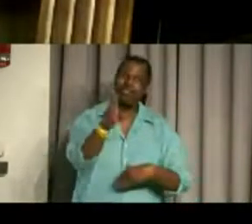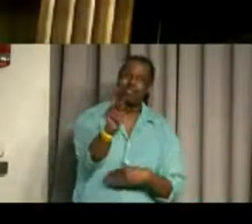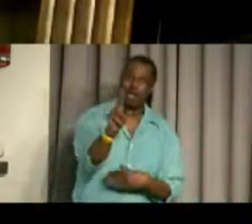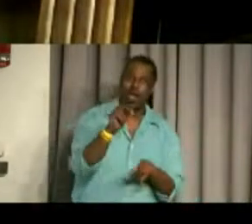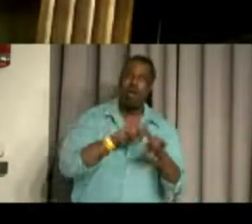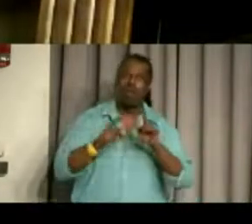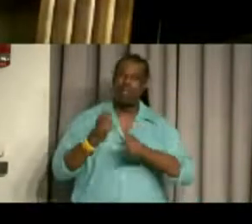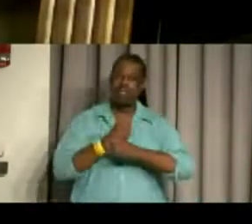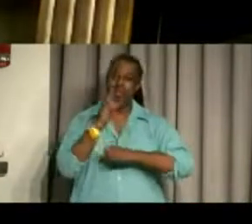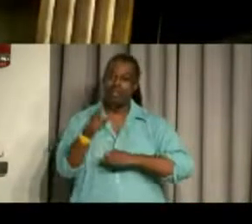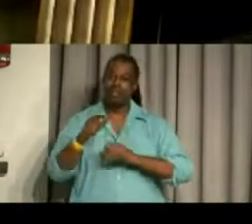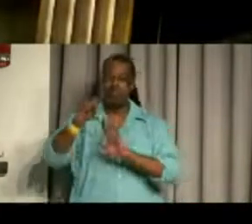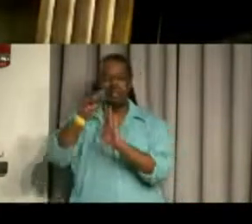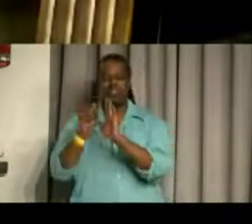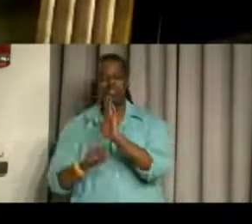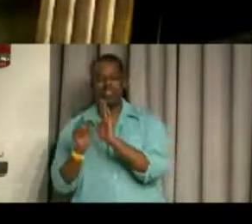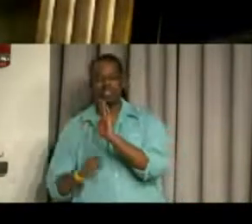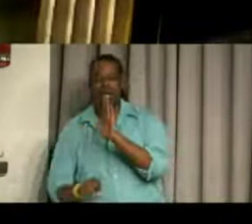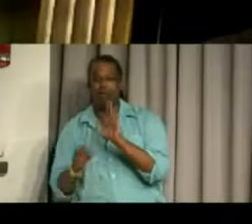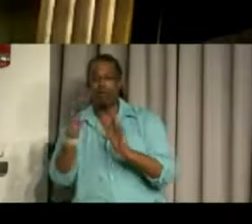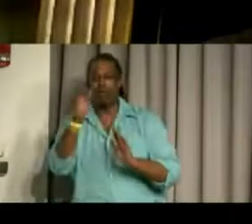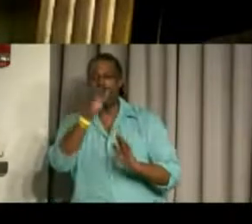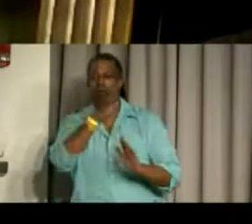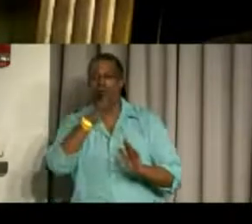that Southern planters who